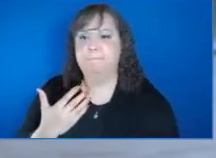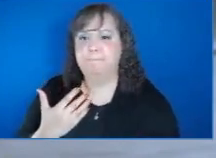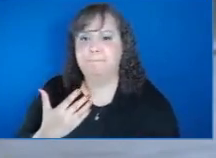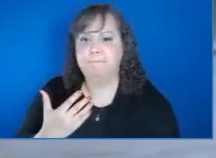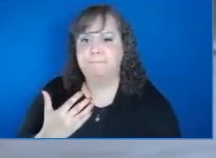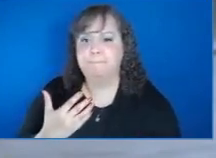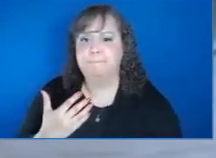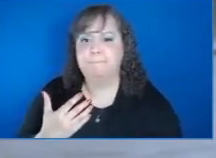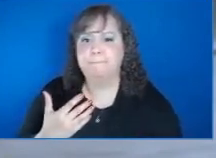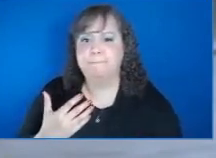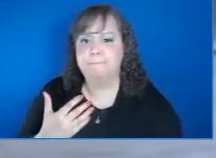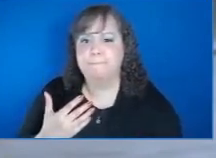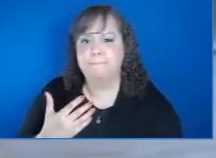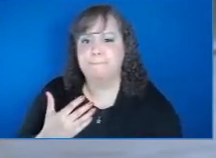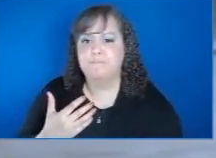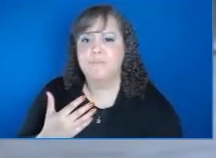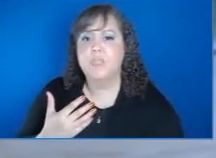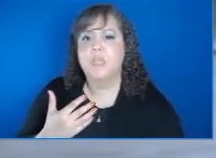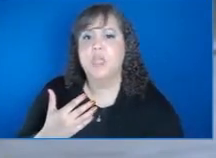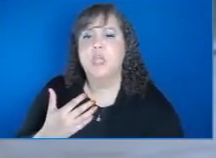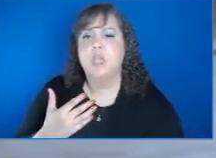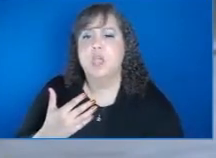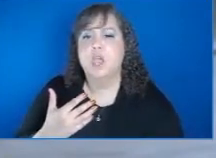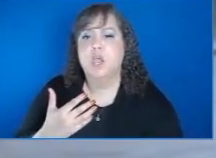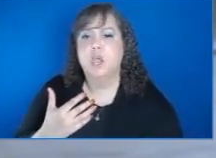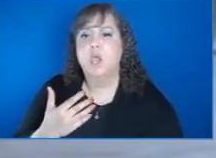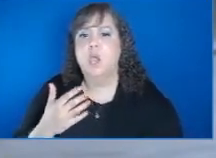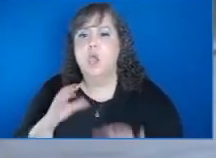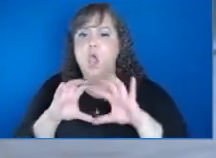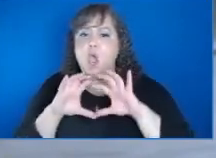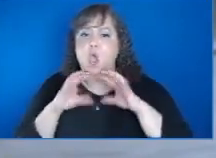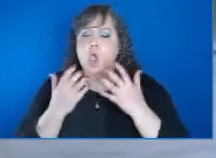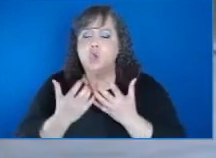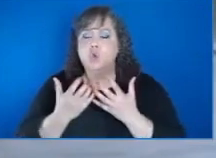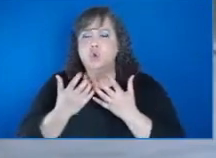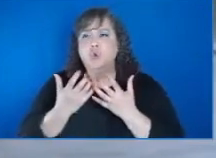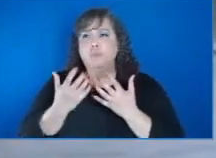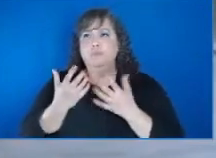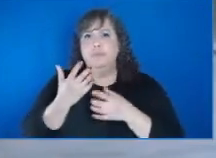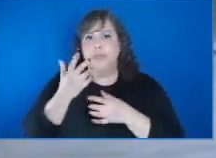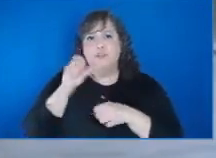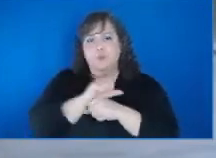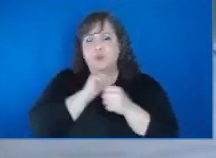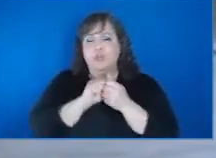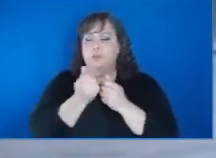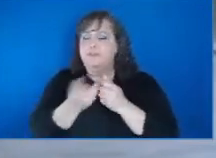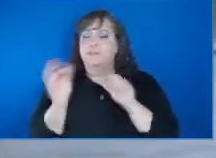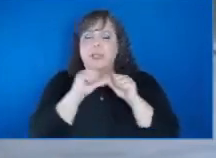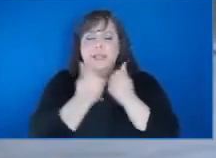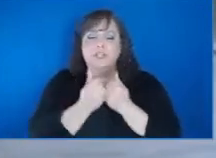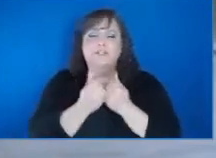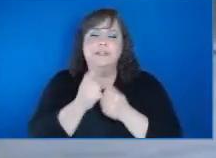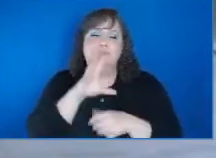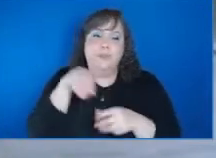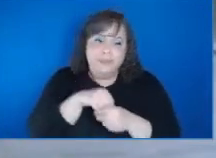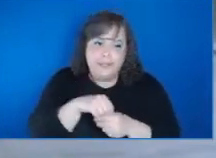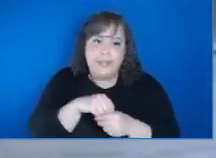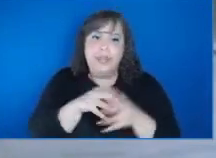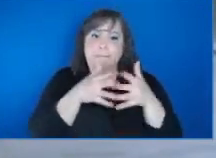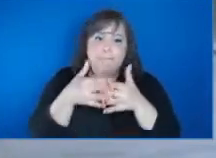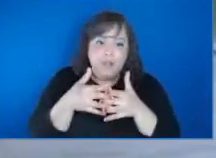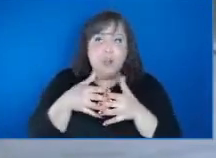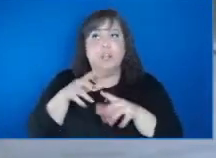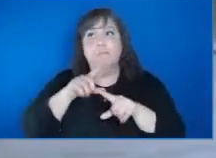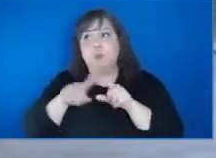and cooperating amongst multiple federal agencies in the United States, but working with other agencies around the world. We meet regularly. There